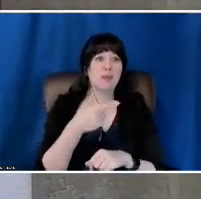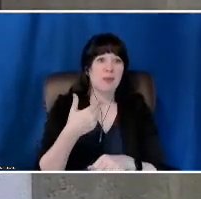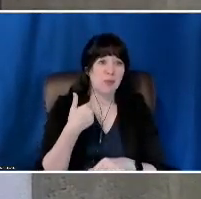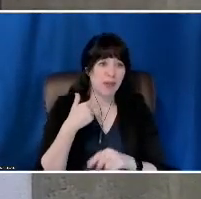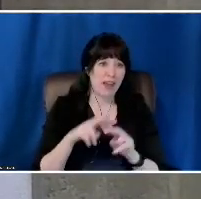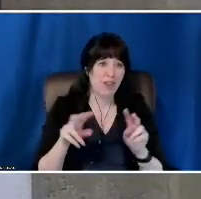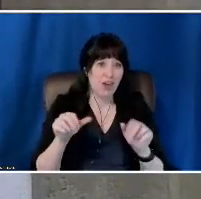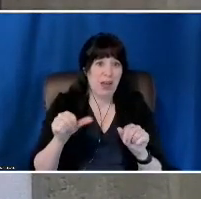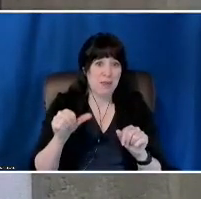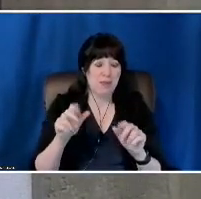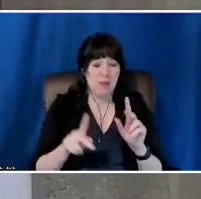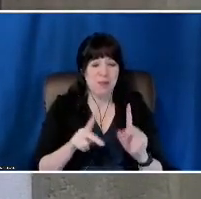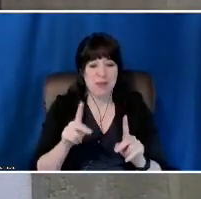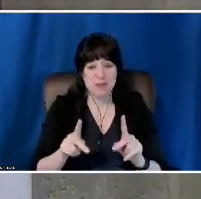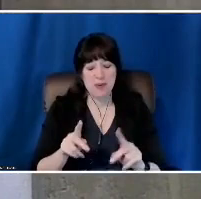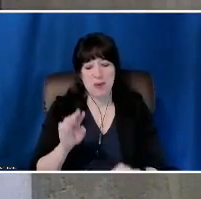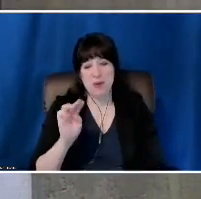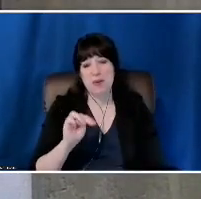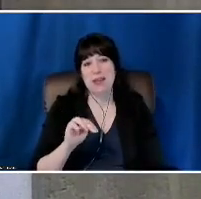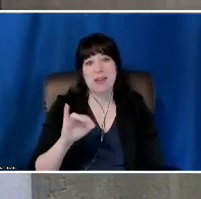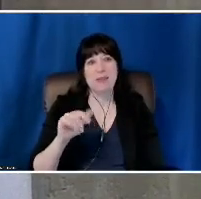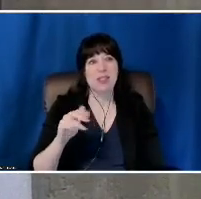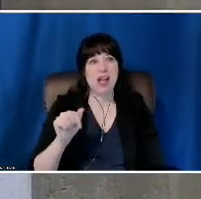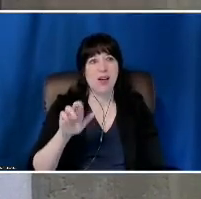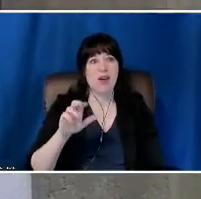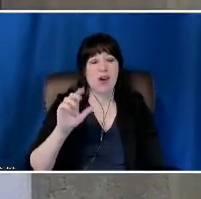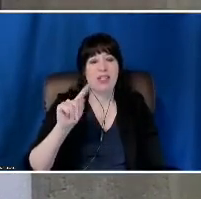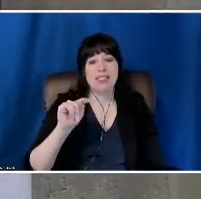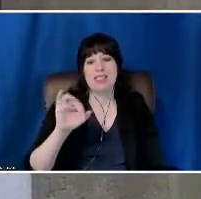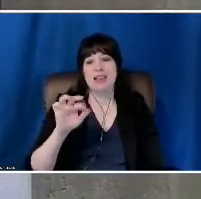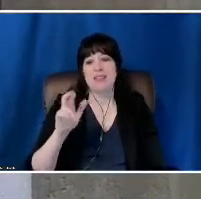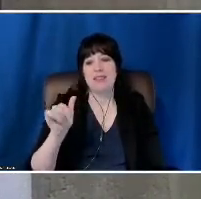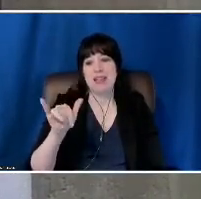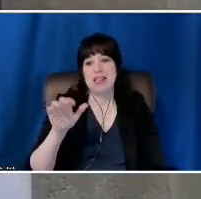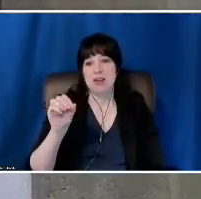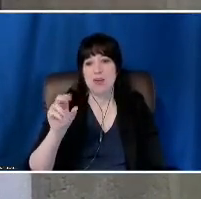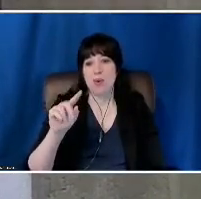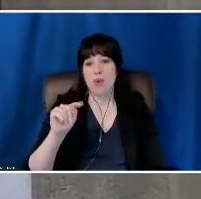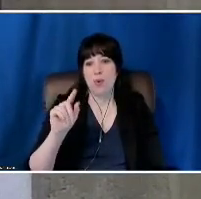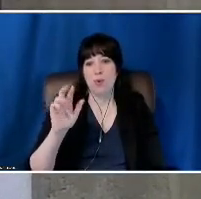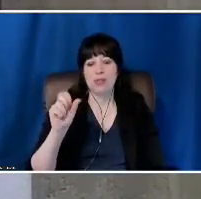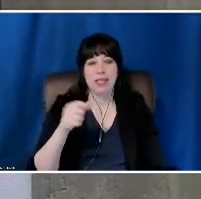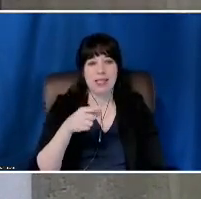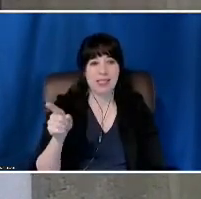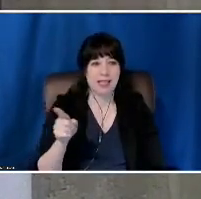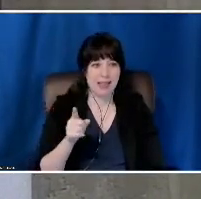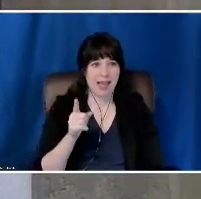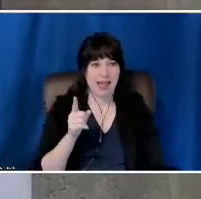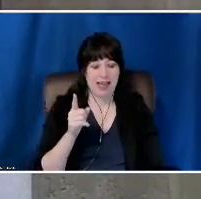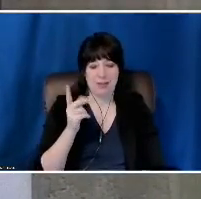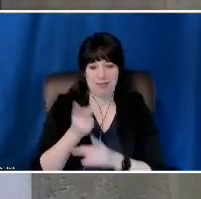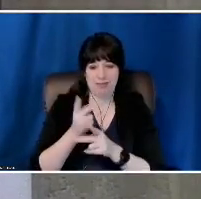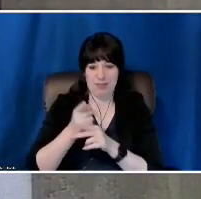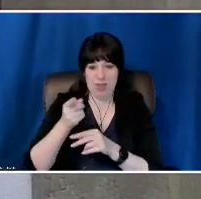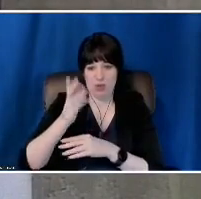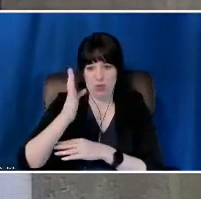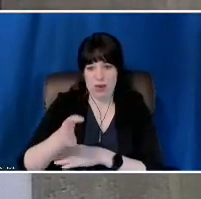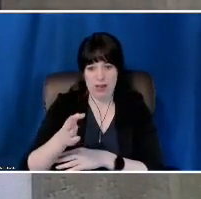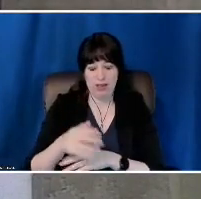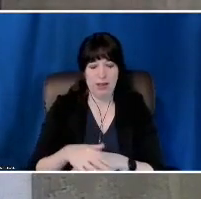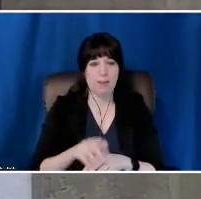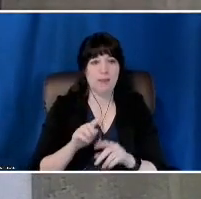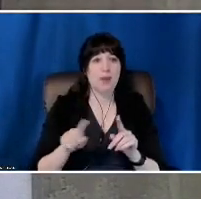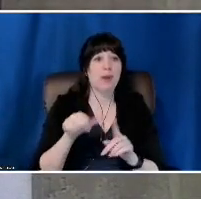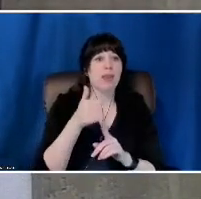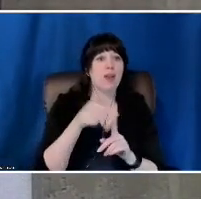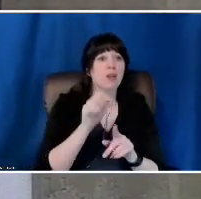either Michelle Ahinger or Miss Tiffany Otis, who deal with this directly, but Ms. Ahinger is working for economic development